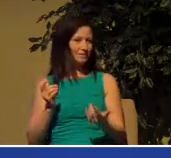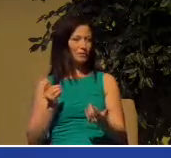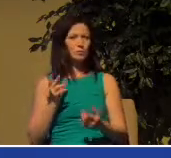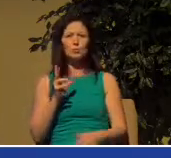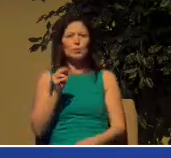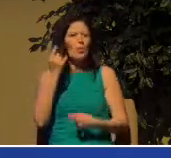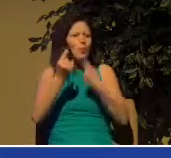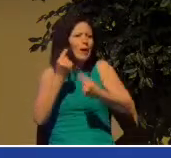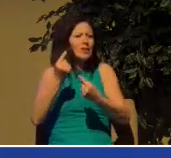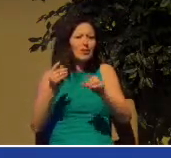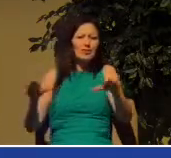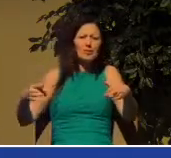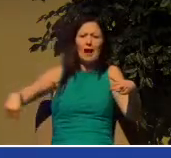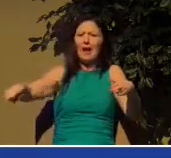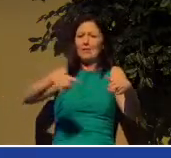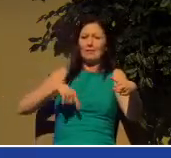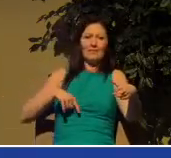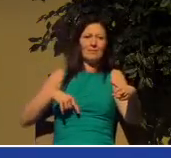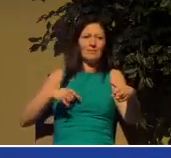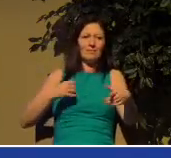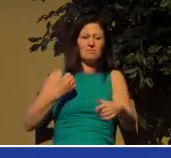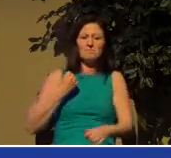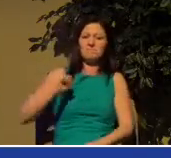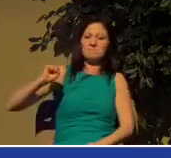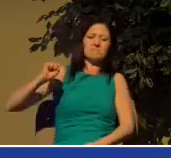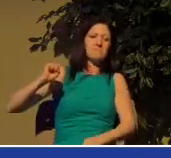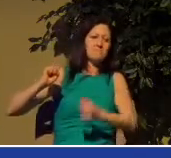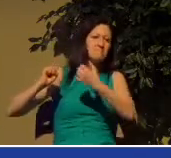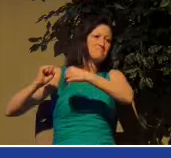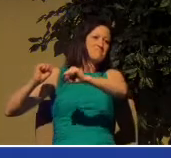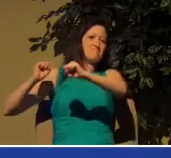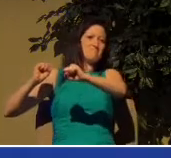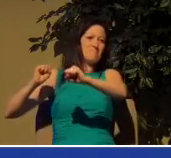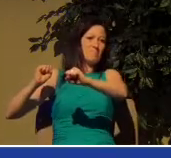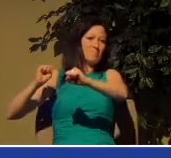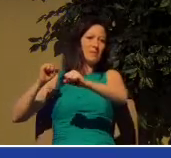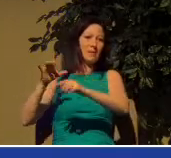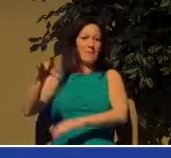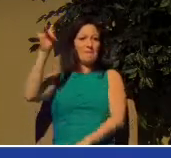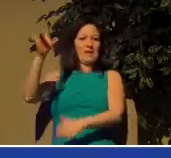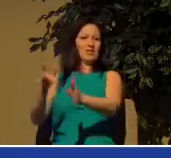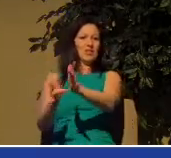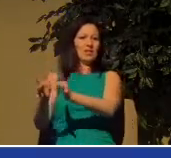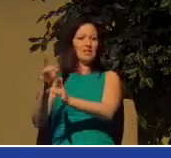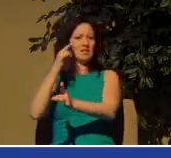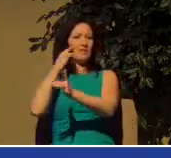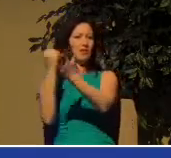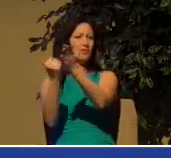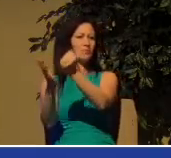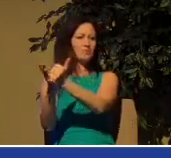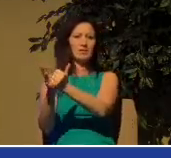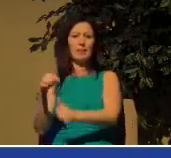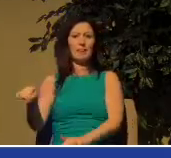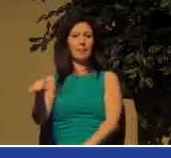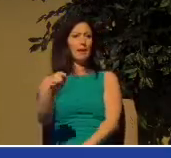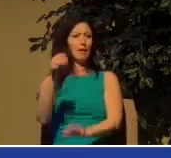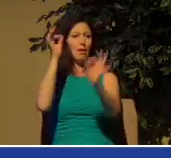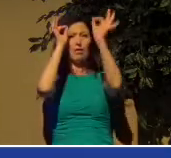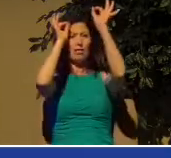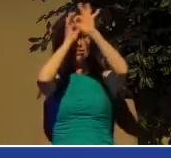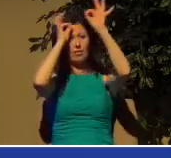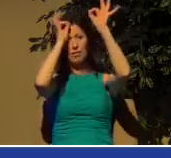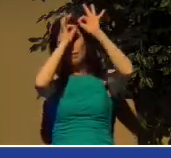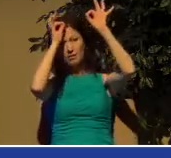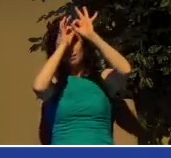crowd turned their backs on Jesus when they didn't clue in to